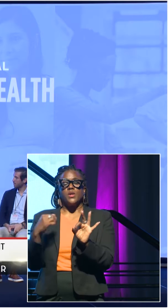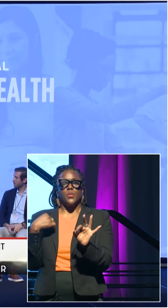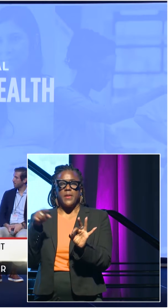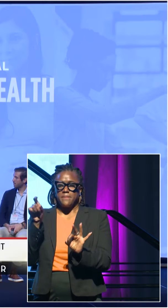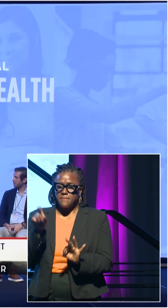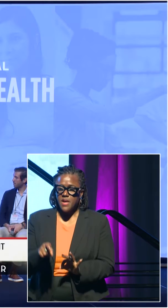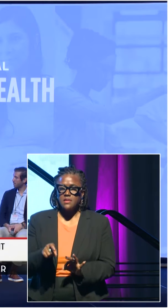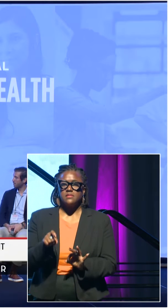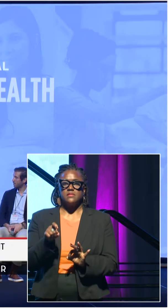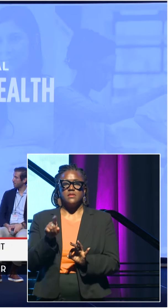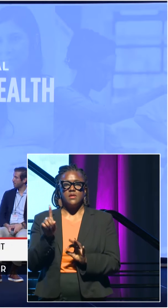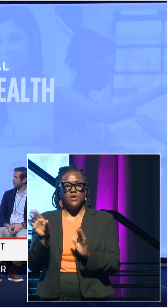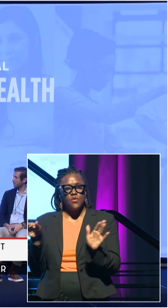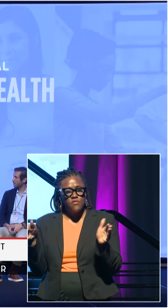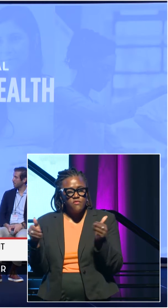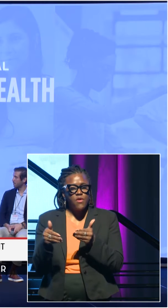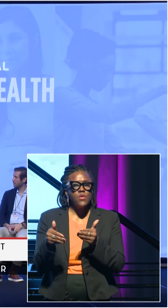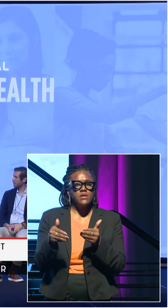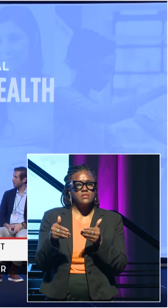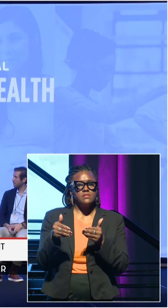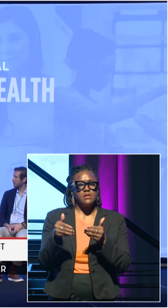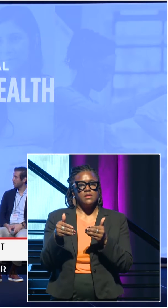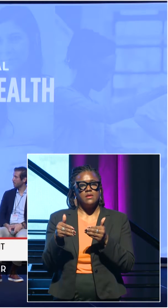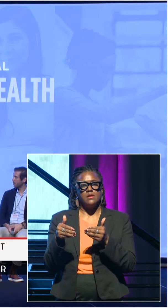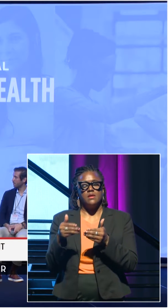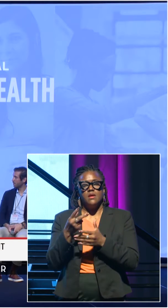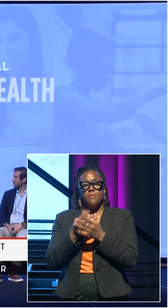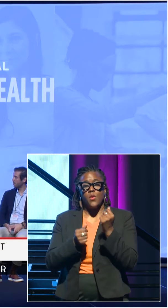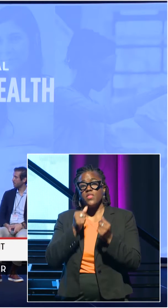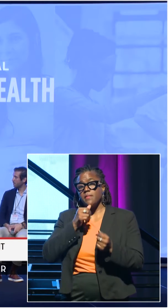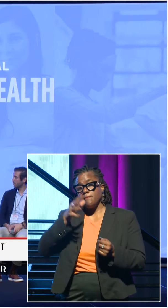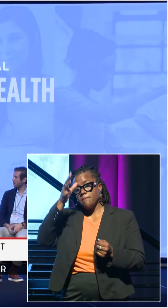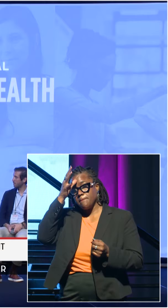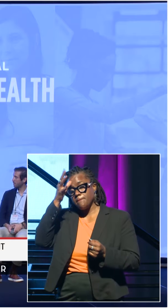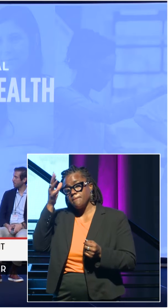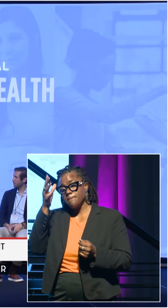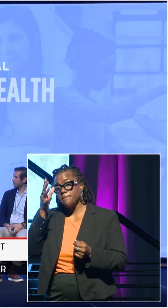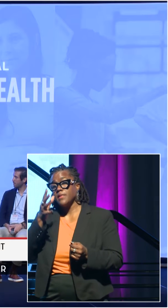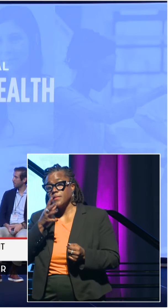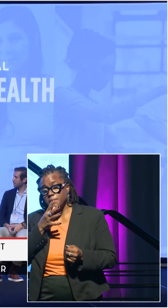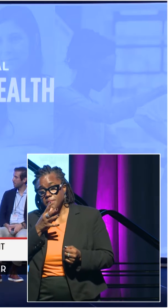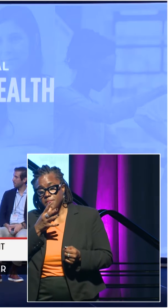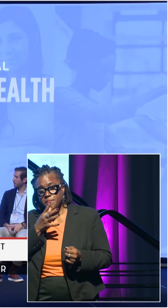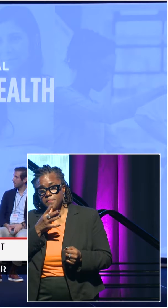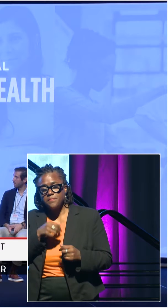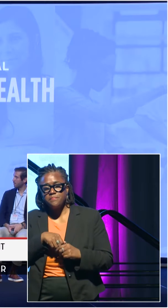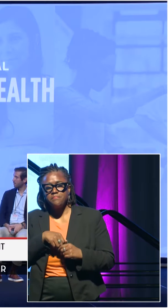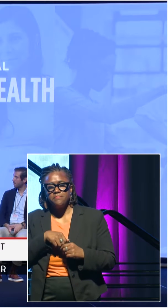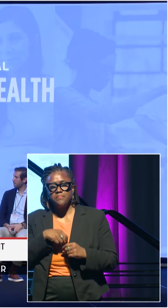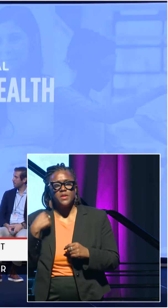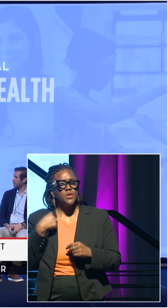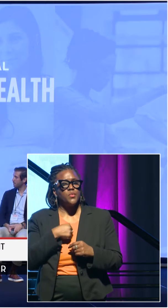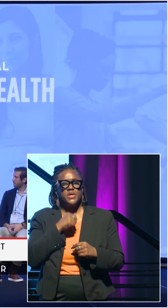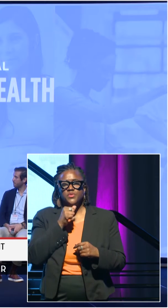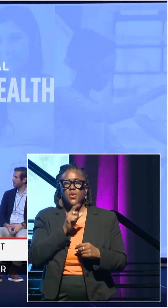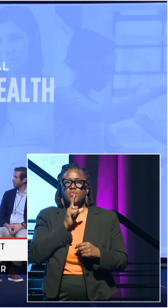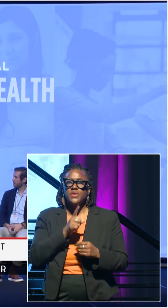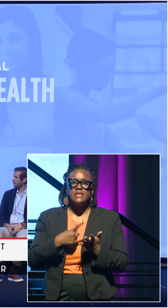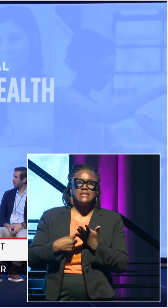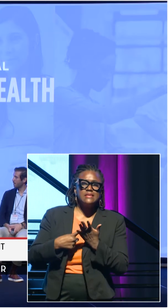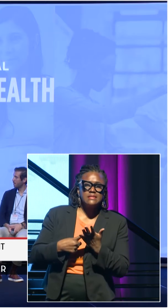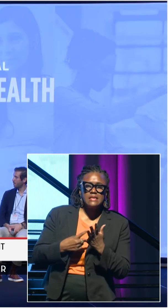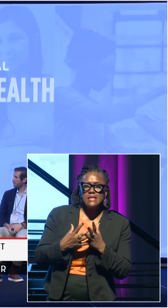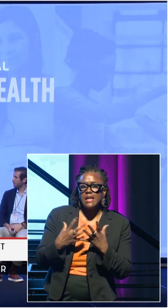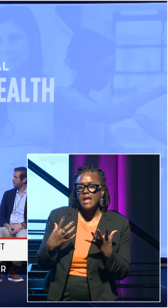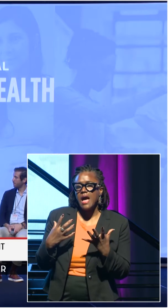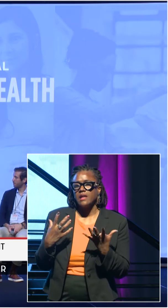have got to target and focus both men and women We don't really talk a whole